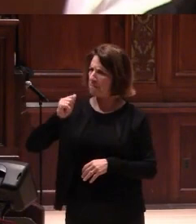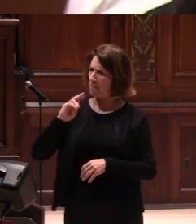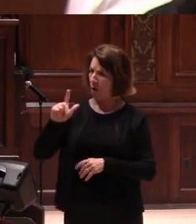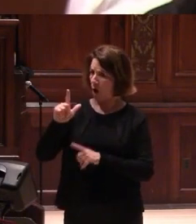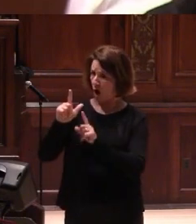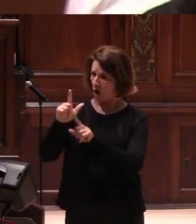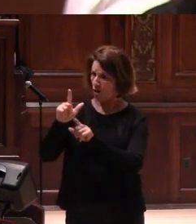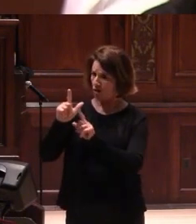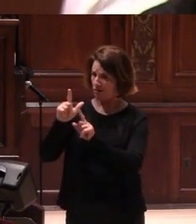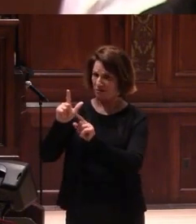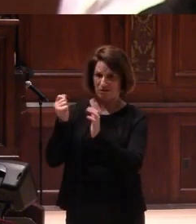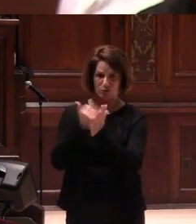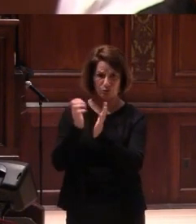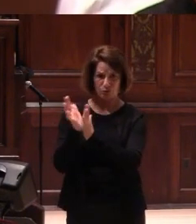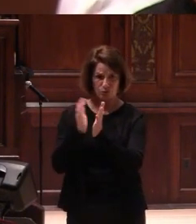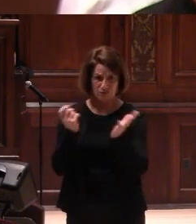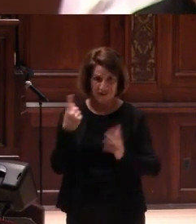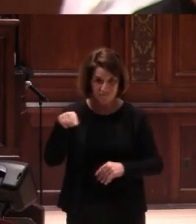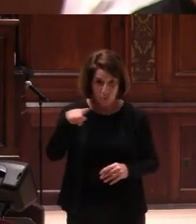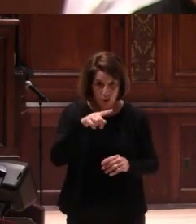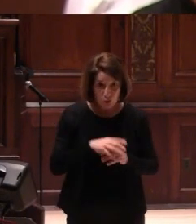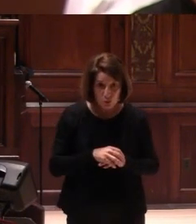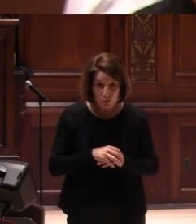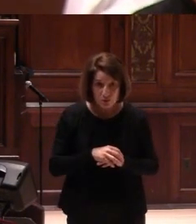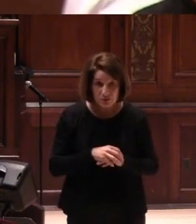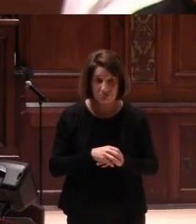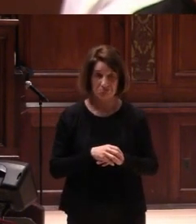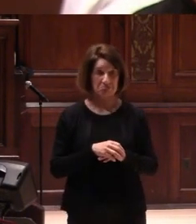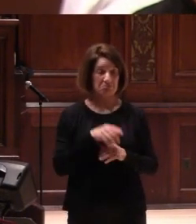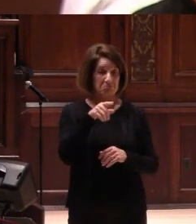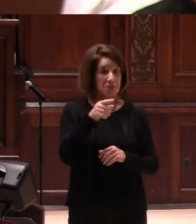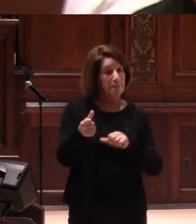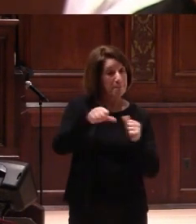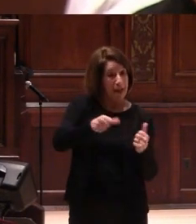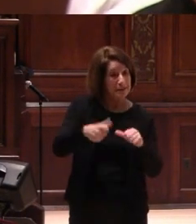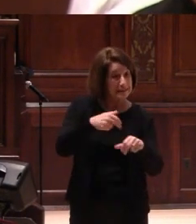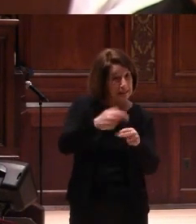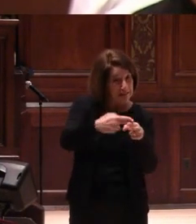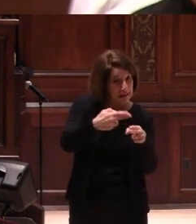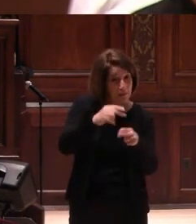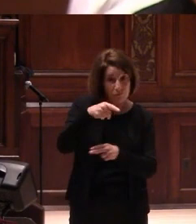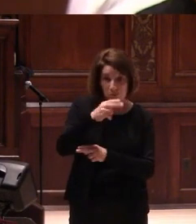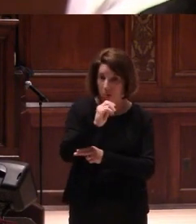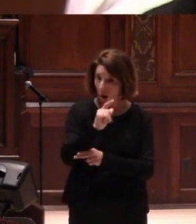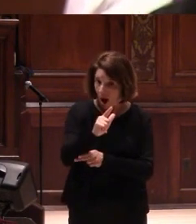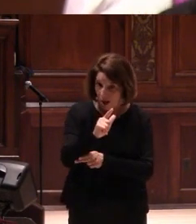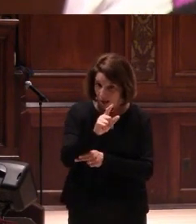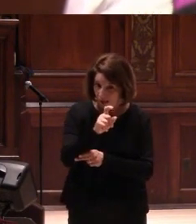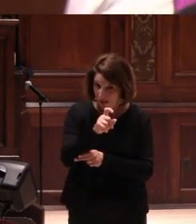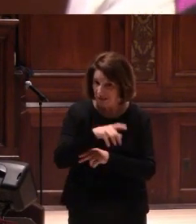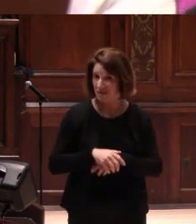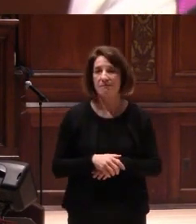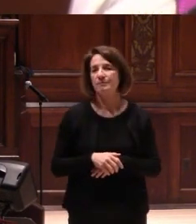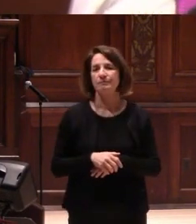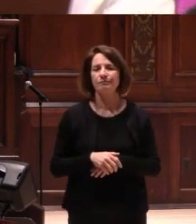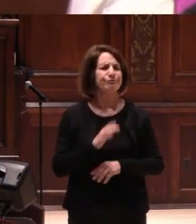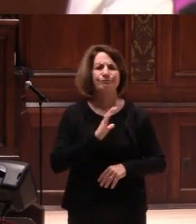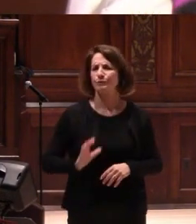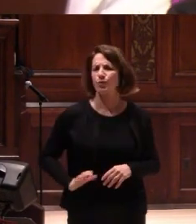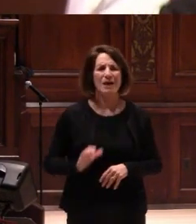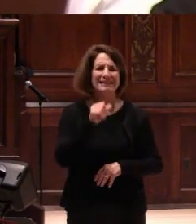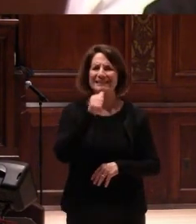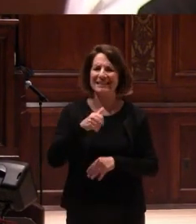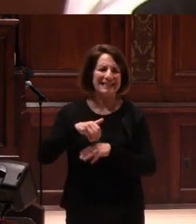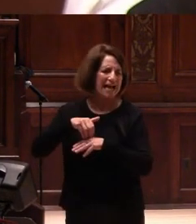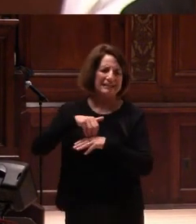you? Or were you baptized in the name of Paul? For Christ did not send